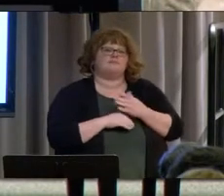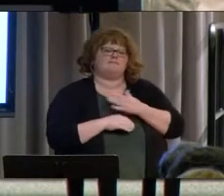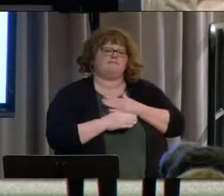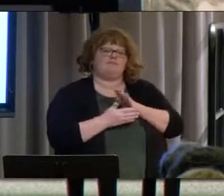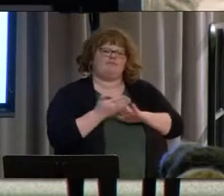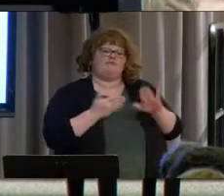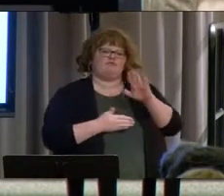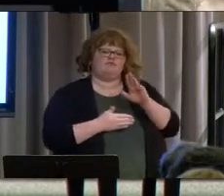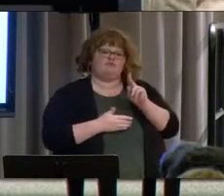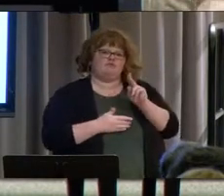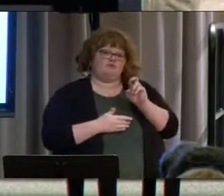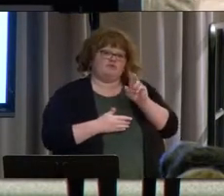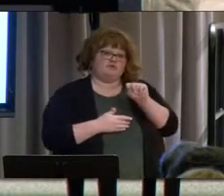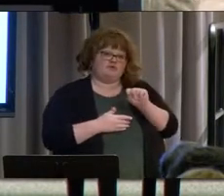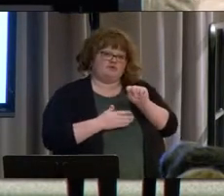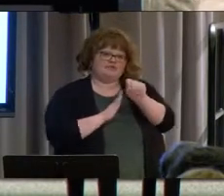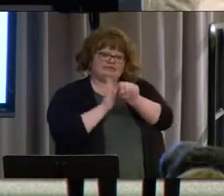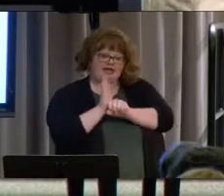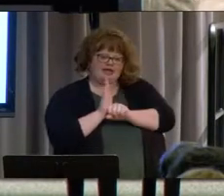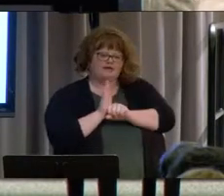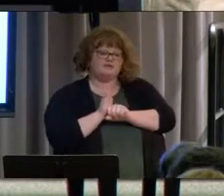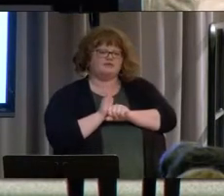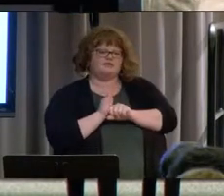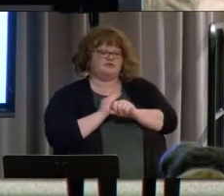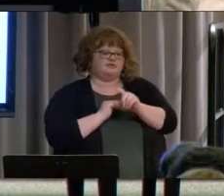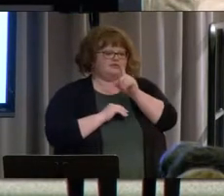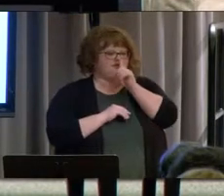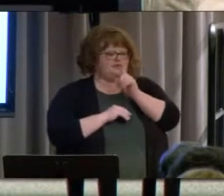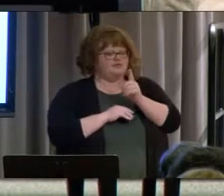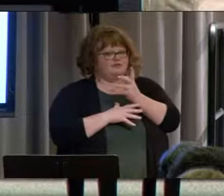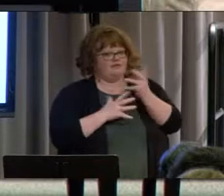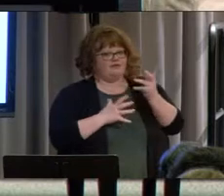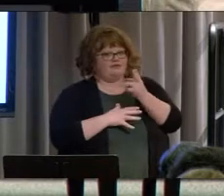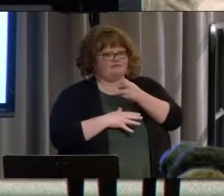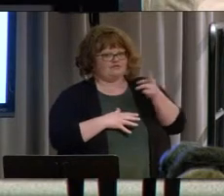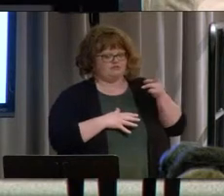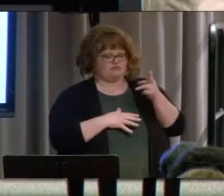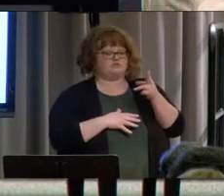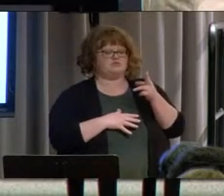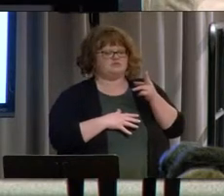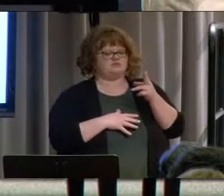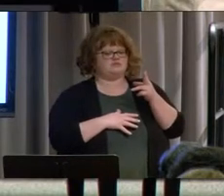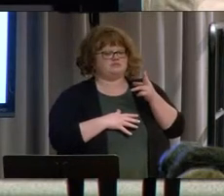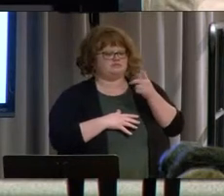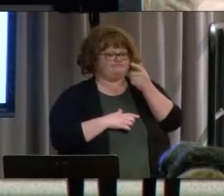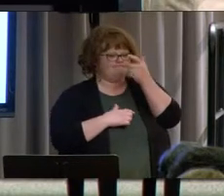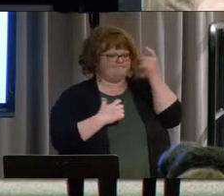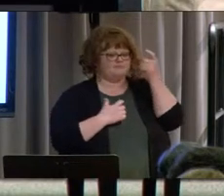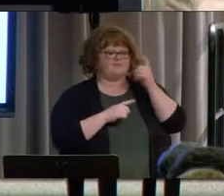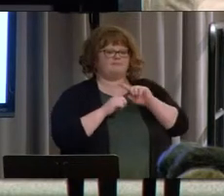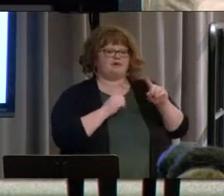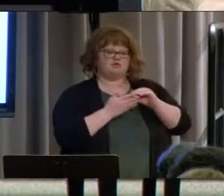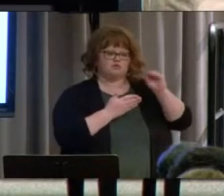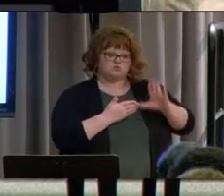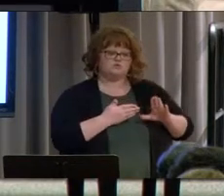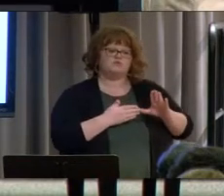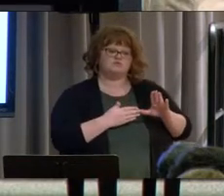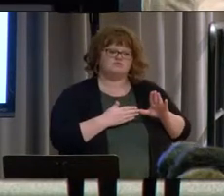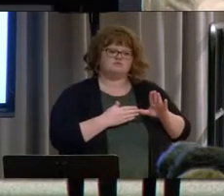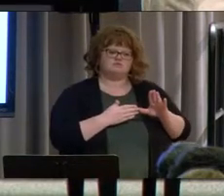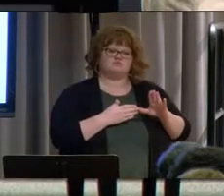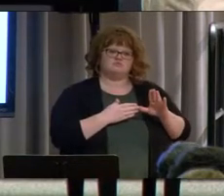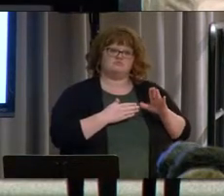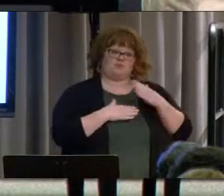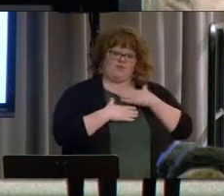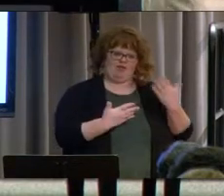because I think of being grounded in our history, our students freely express themselves.